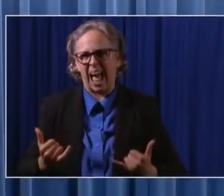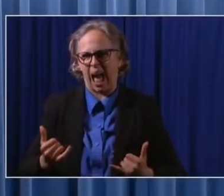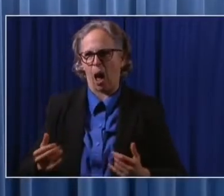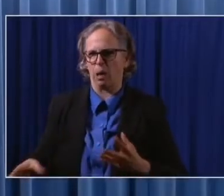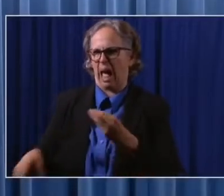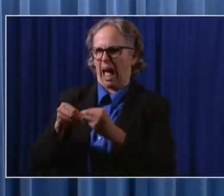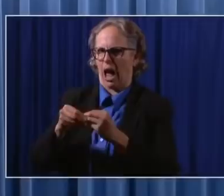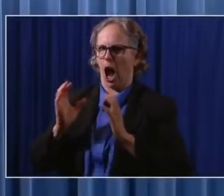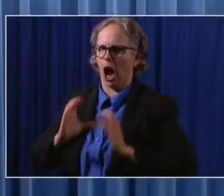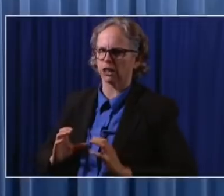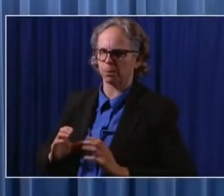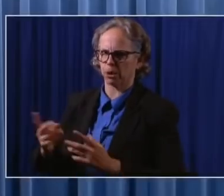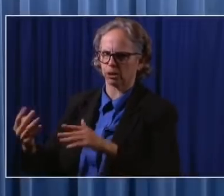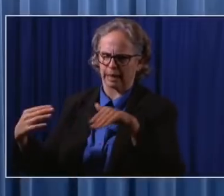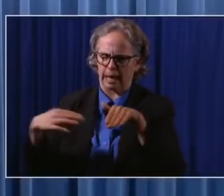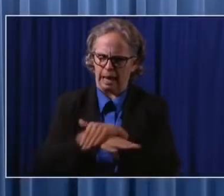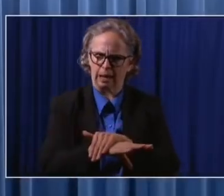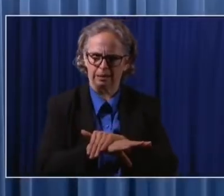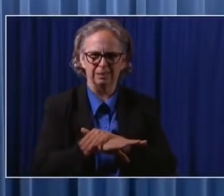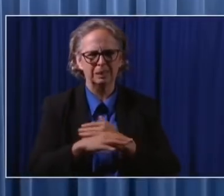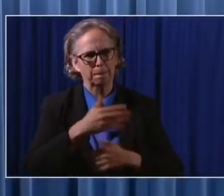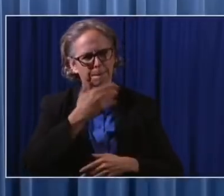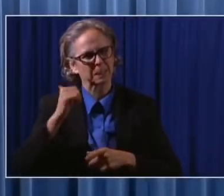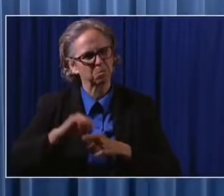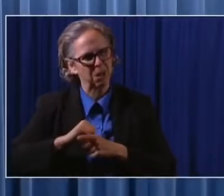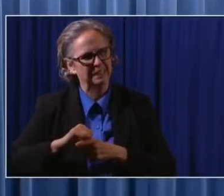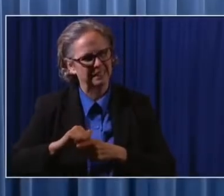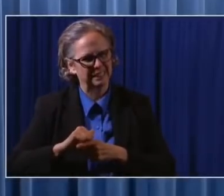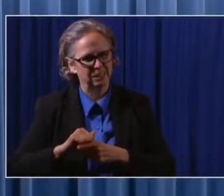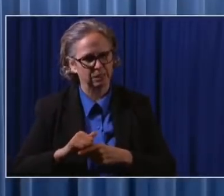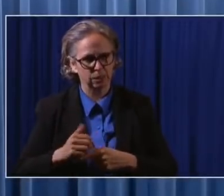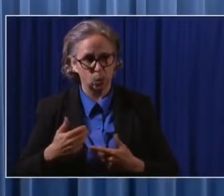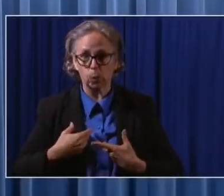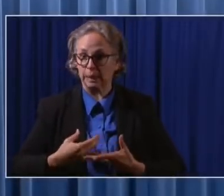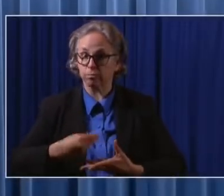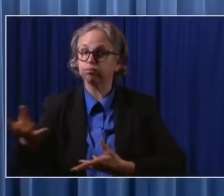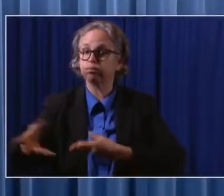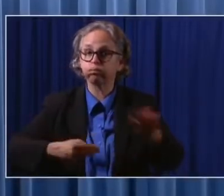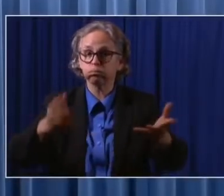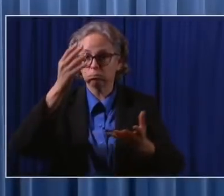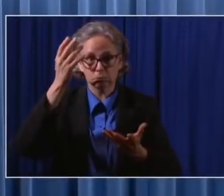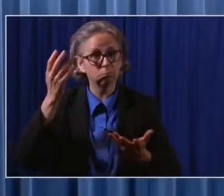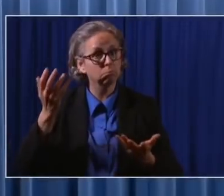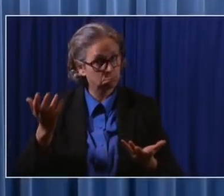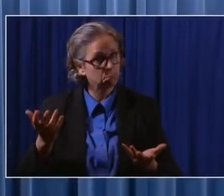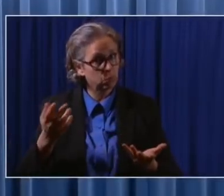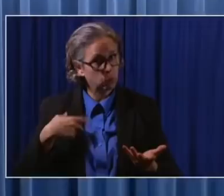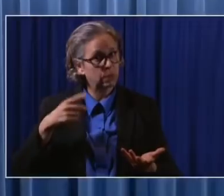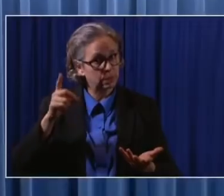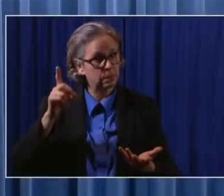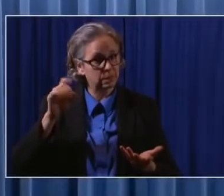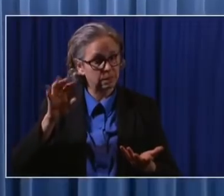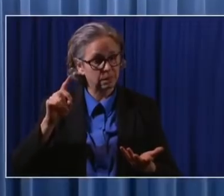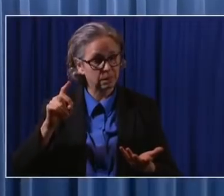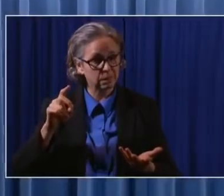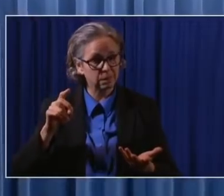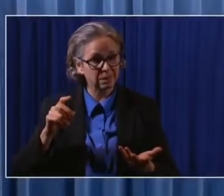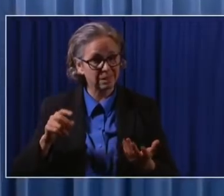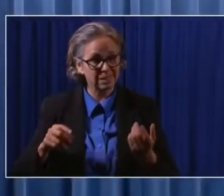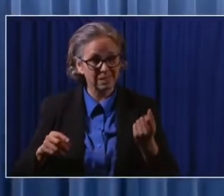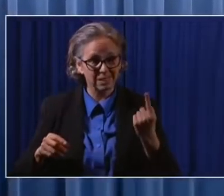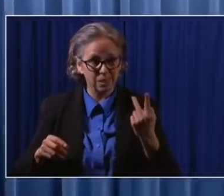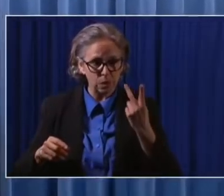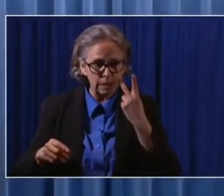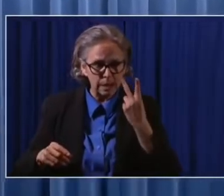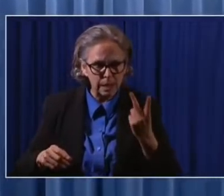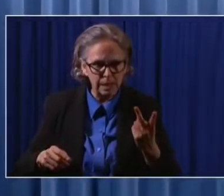We put that out there, and it was abundantly clear that people of the state of Ohio